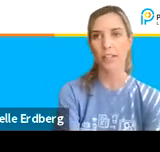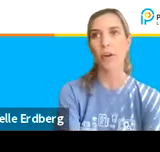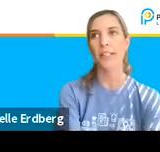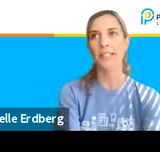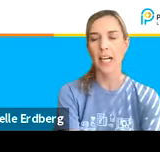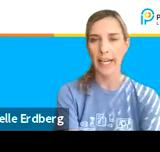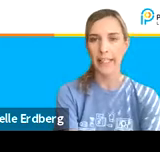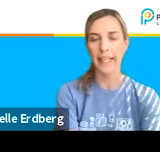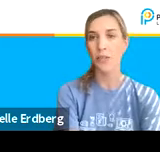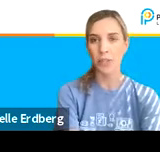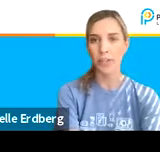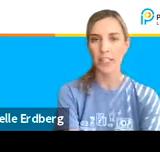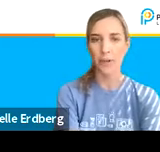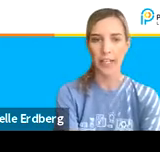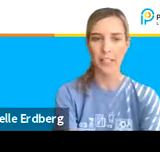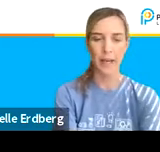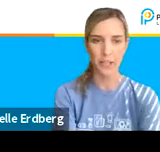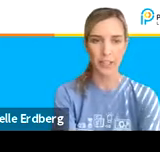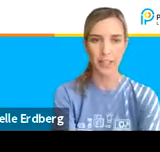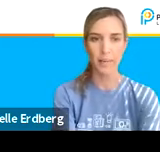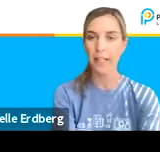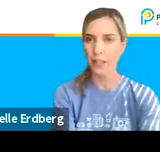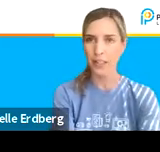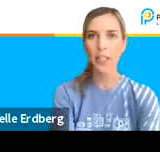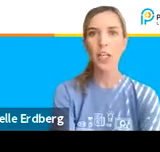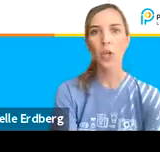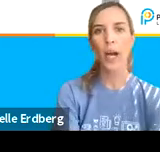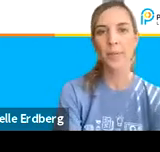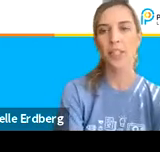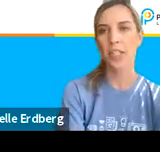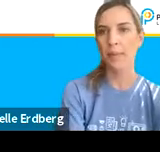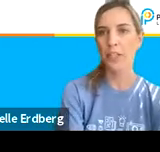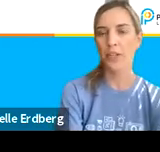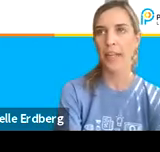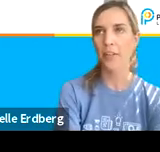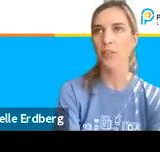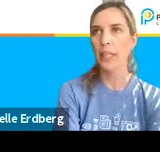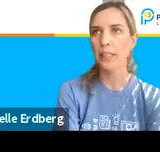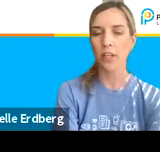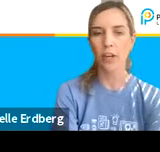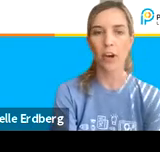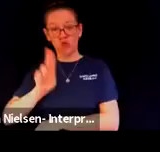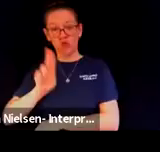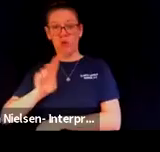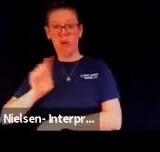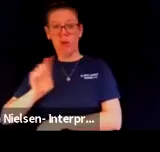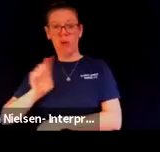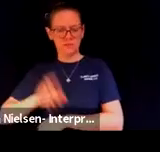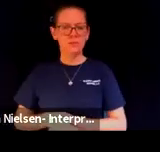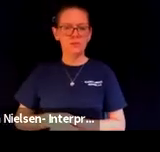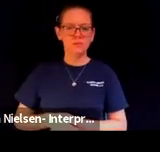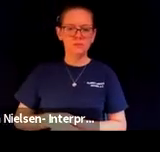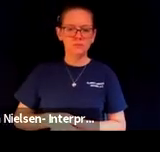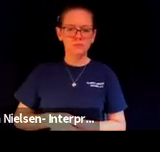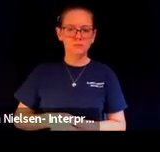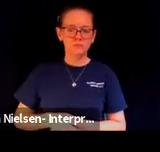then also our design and user experience specialist, Hilda, who helps us make sure that our screens are intuitive and that we're